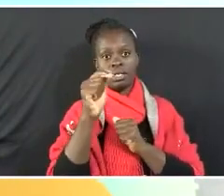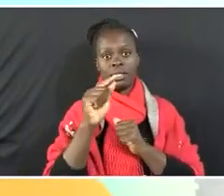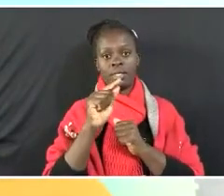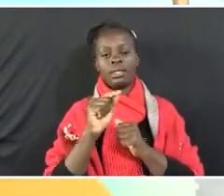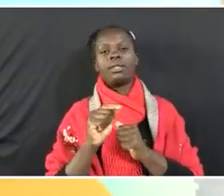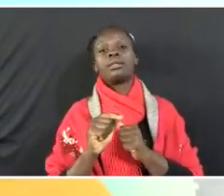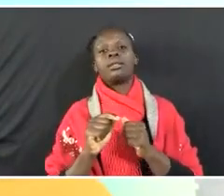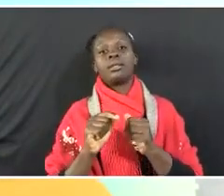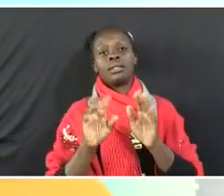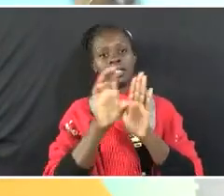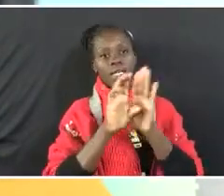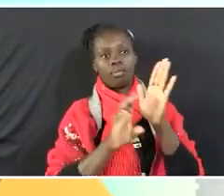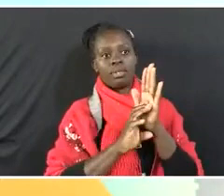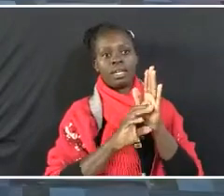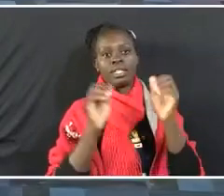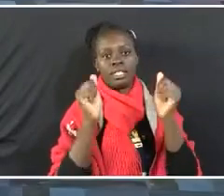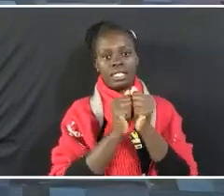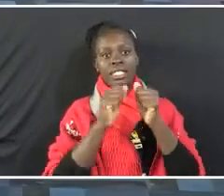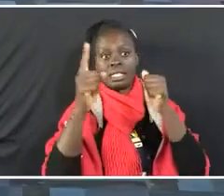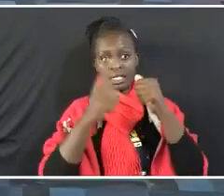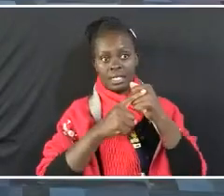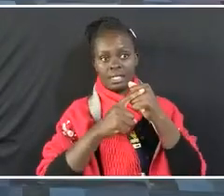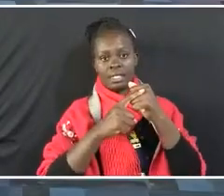Absalom overthrows the father.